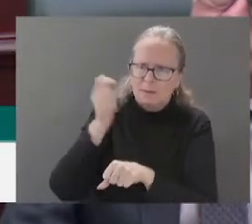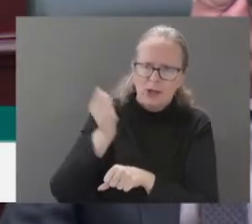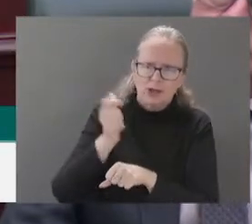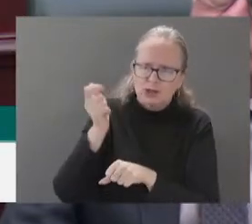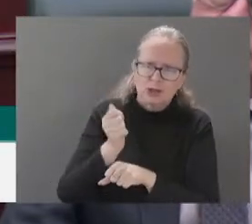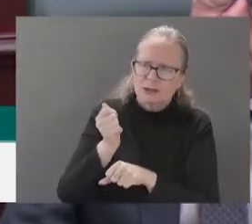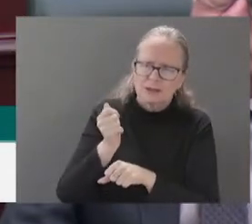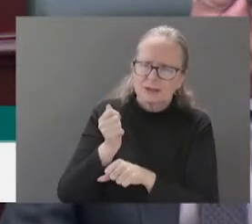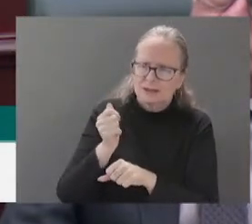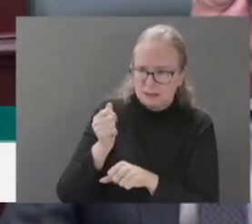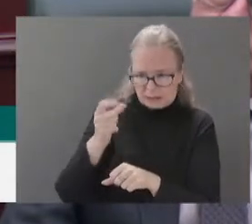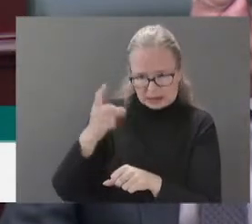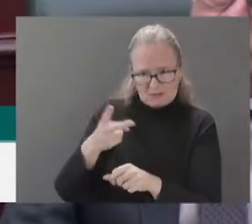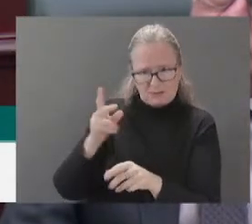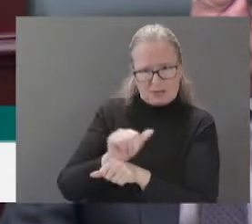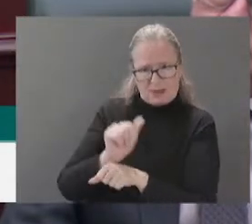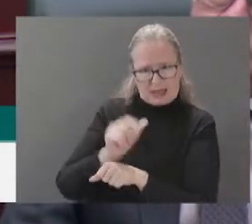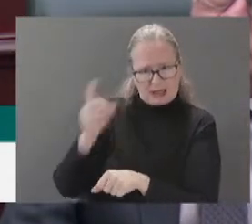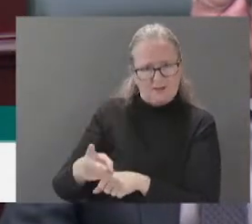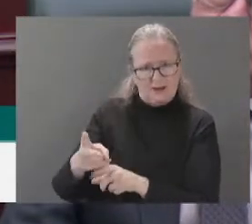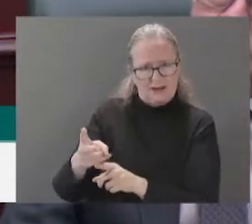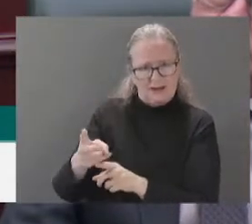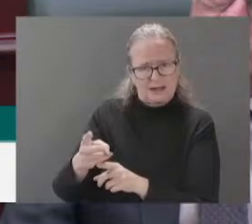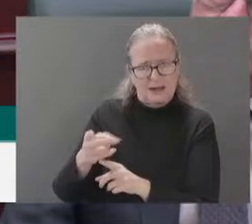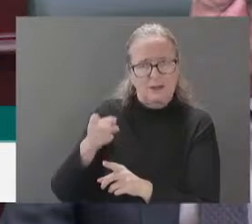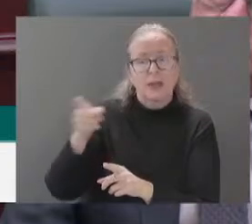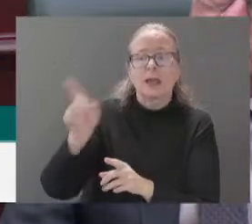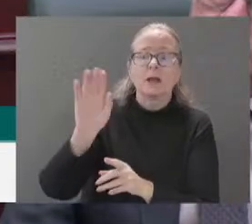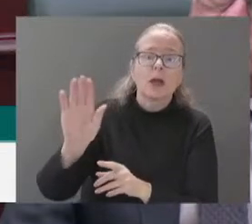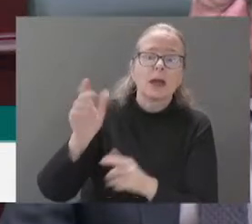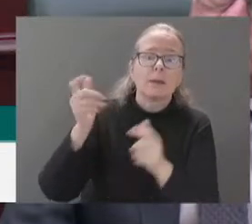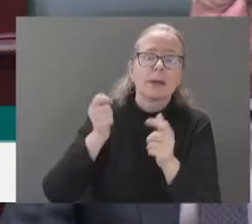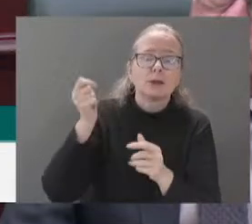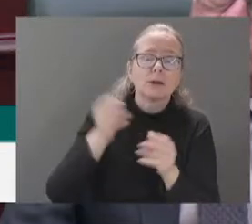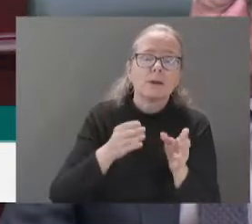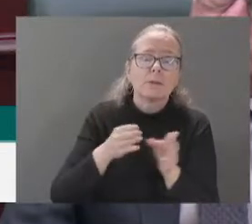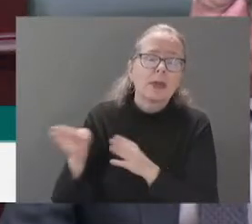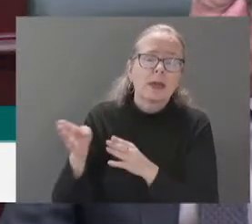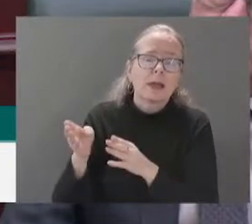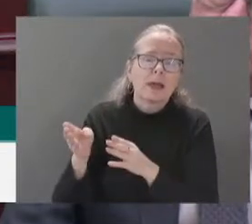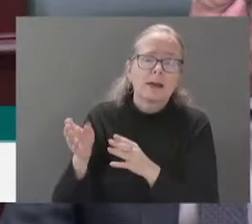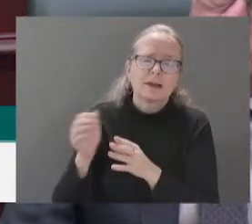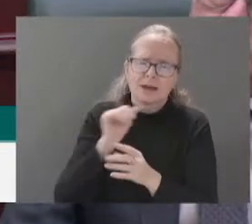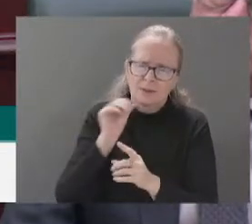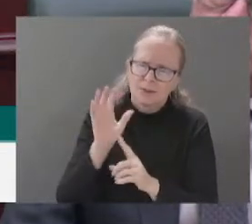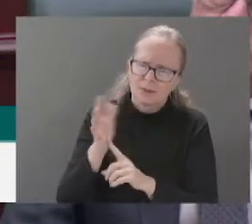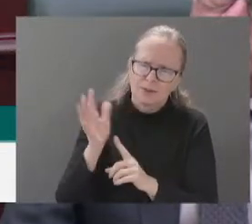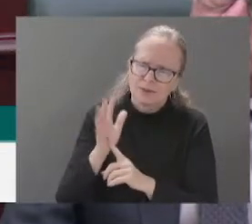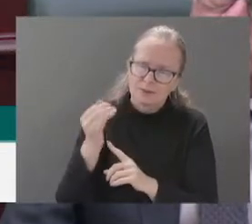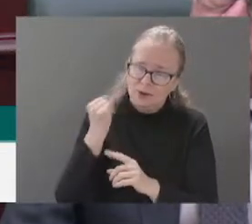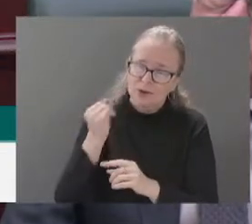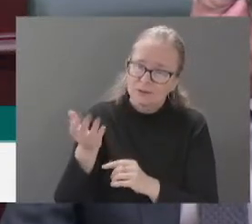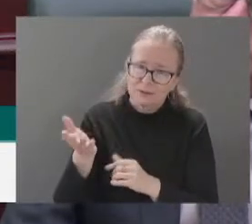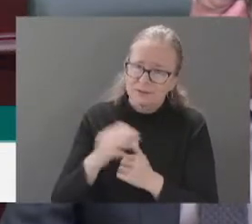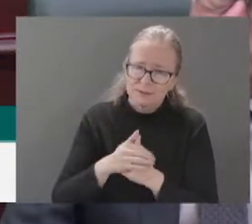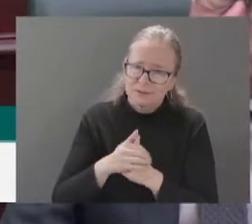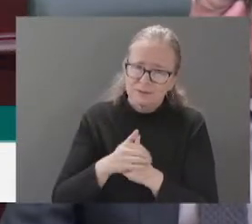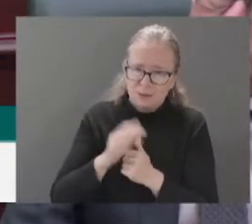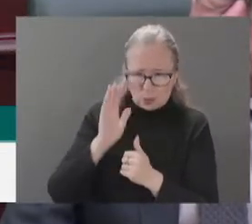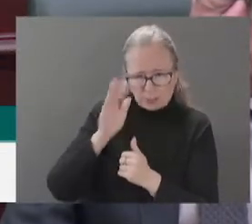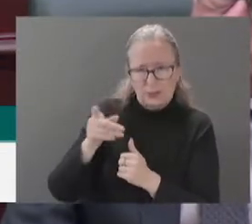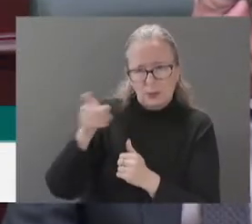just another one of their unpopular ideas will this government start listening to albertans and put